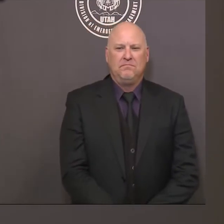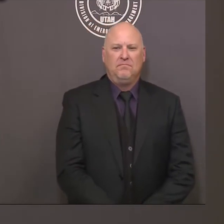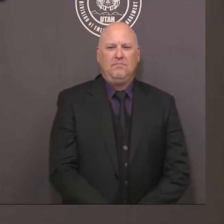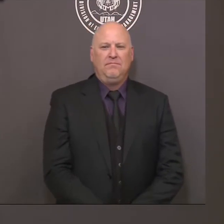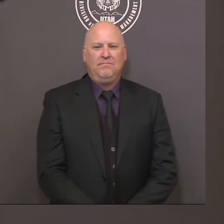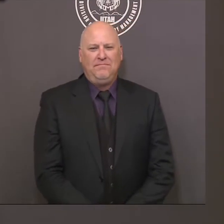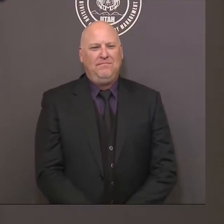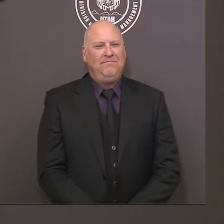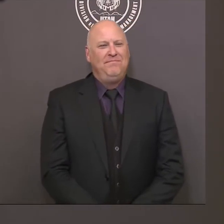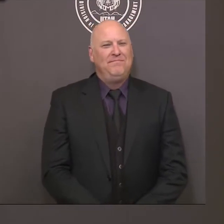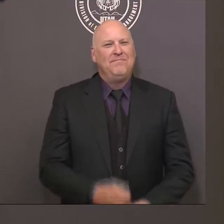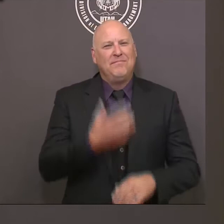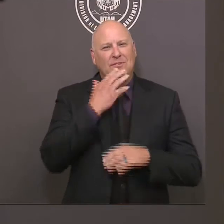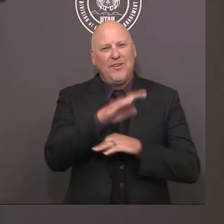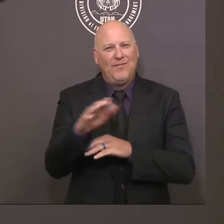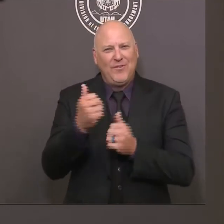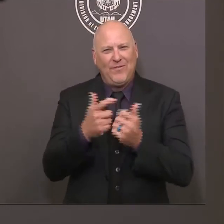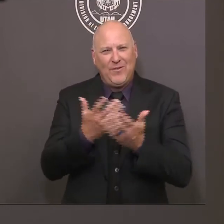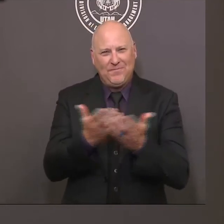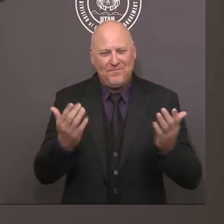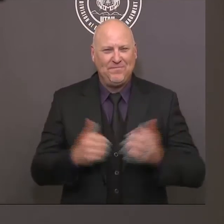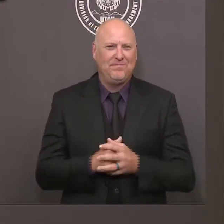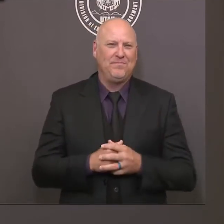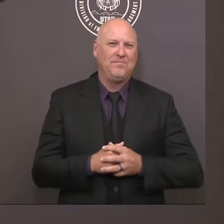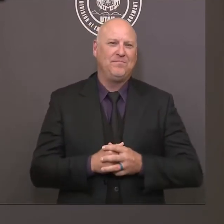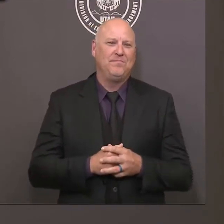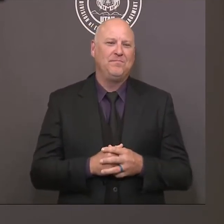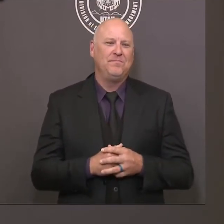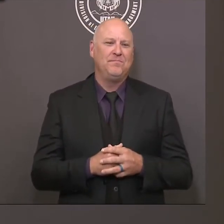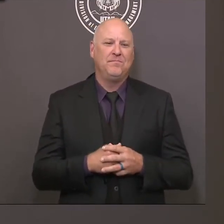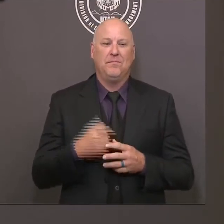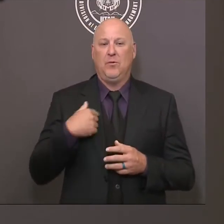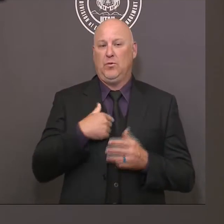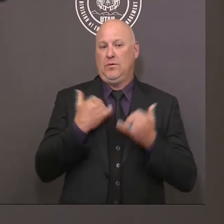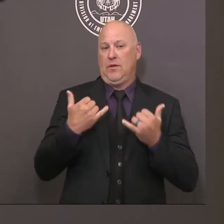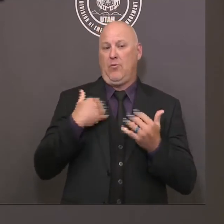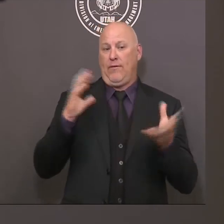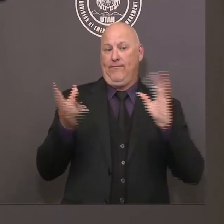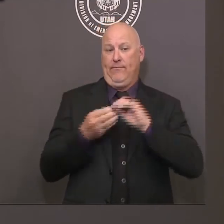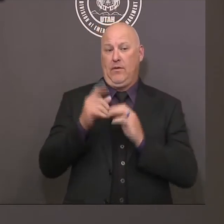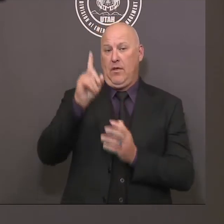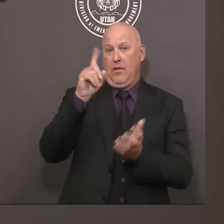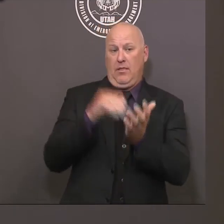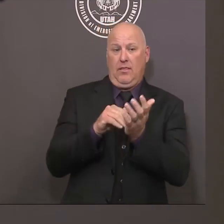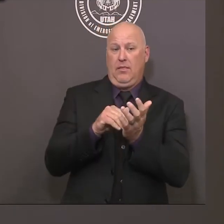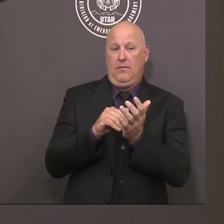Right, good afternoon. So we now have